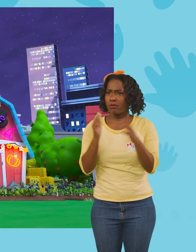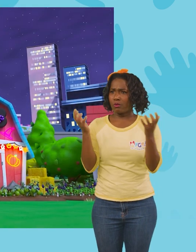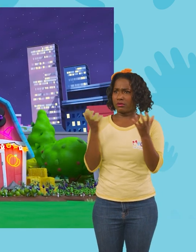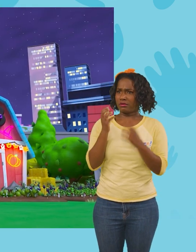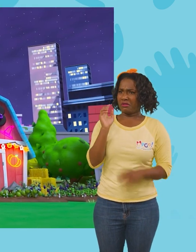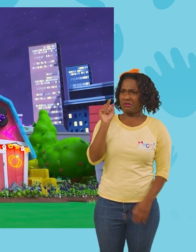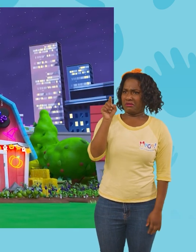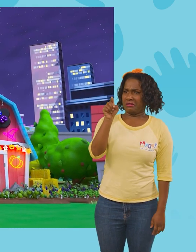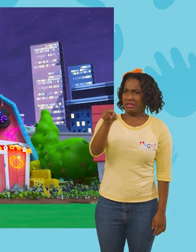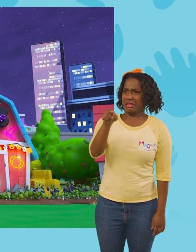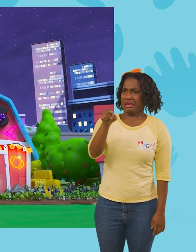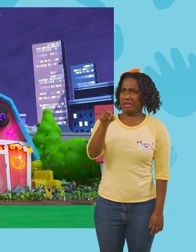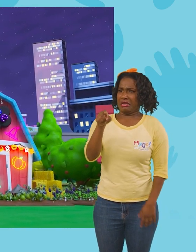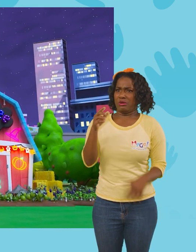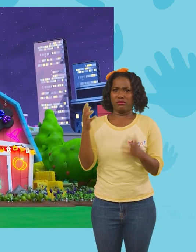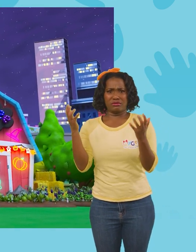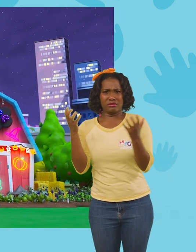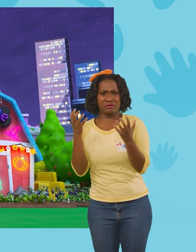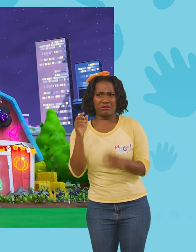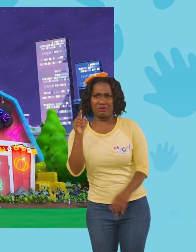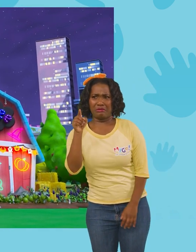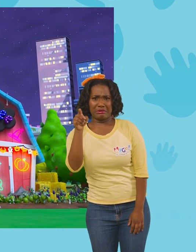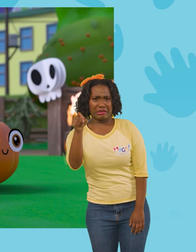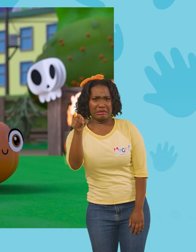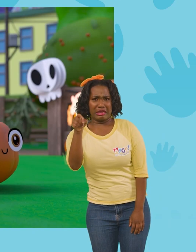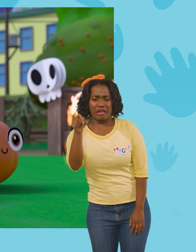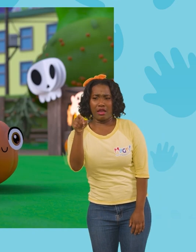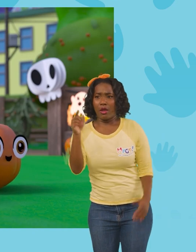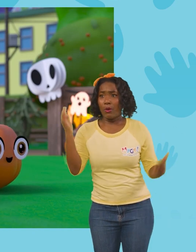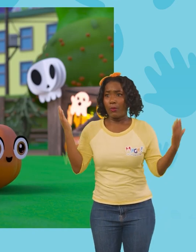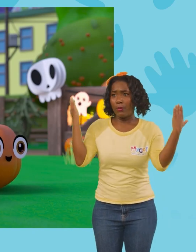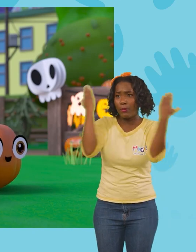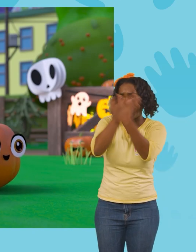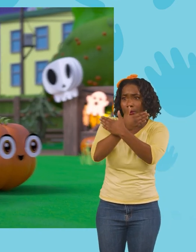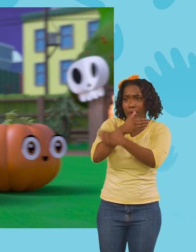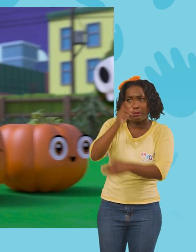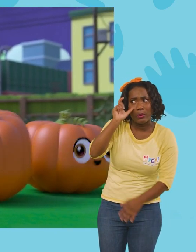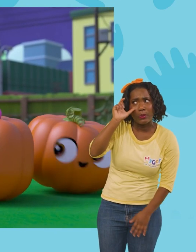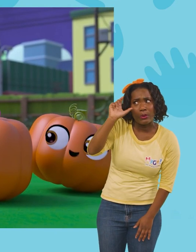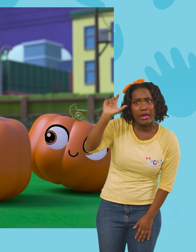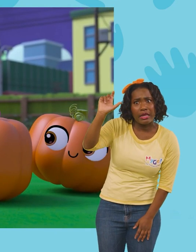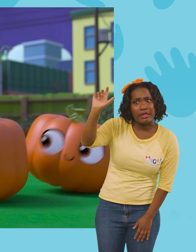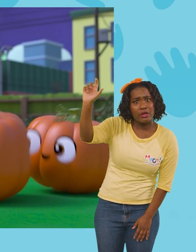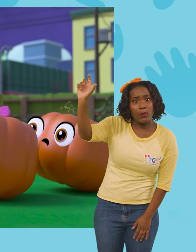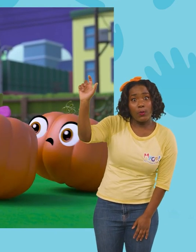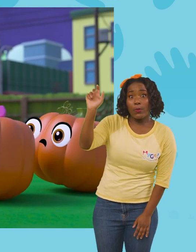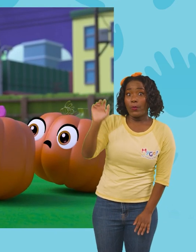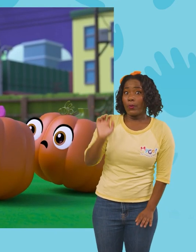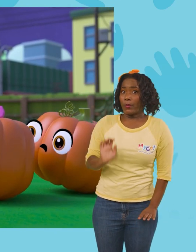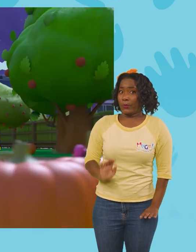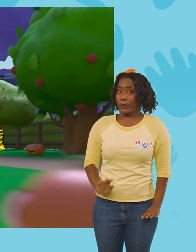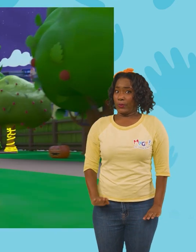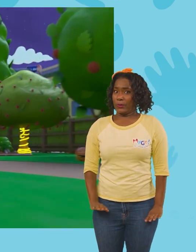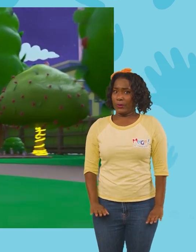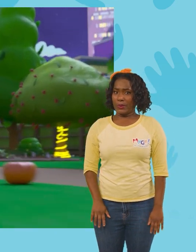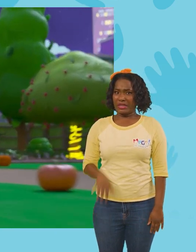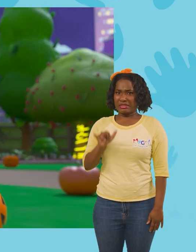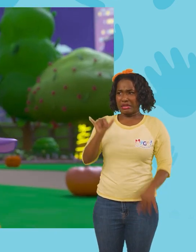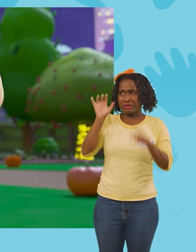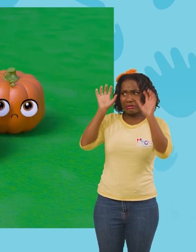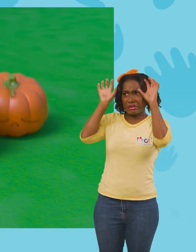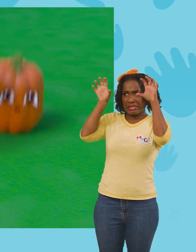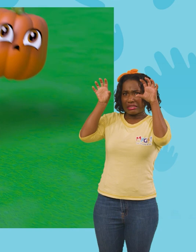What's over there? What's over there? In the dark moonlight. Is that